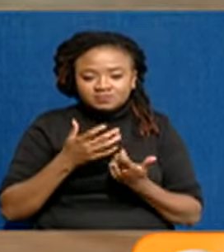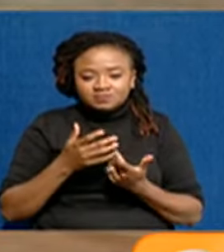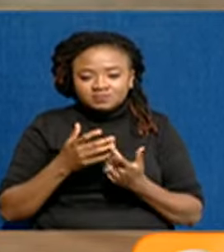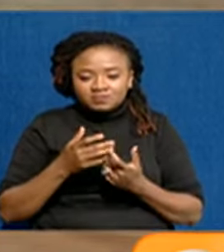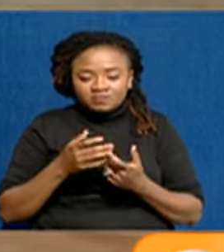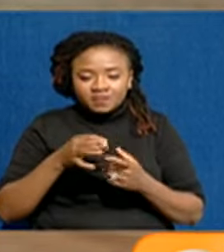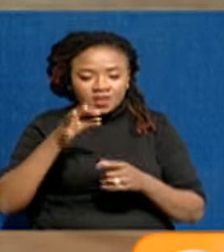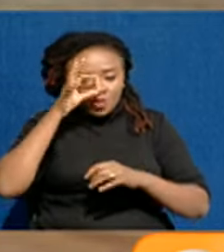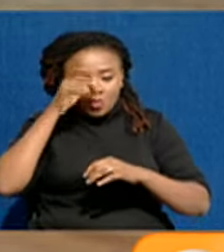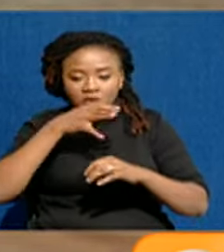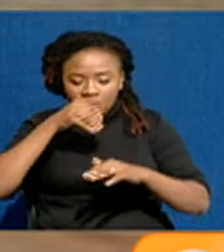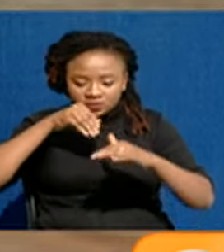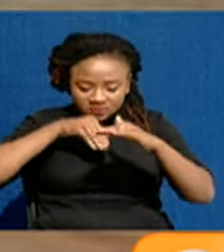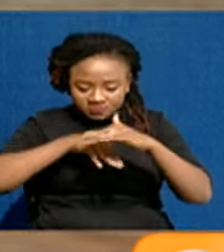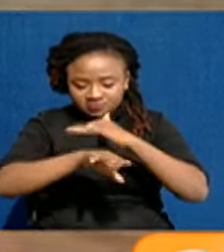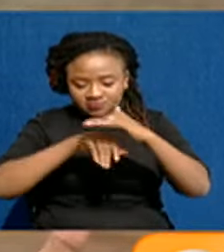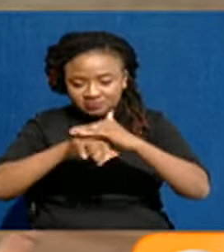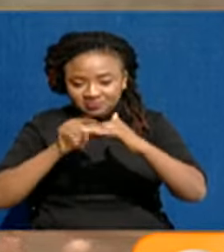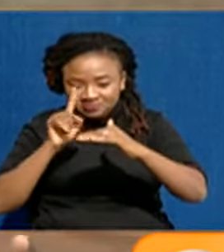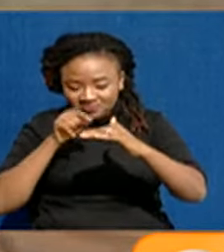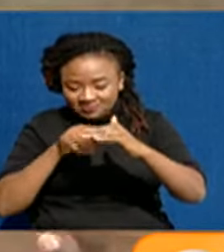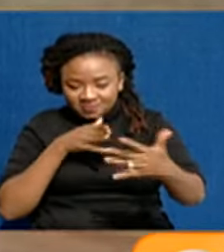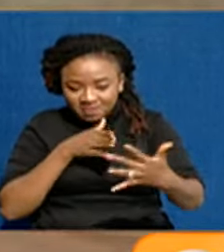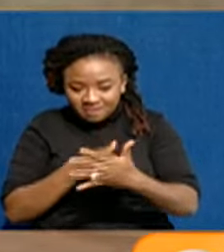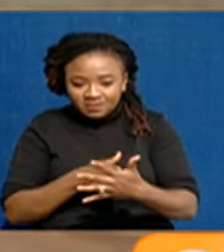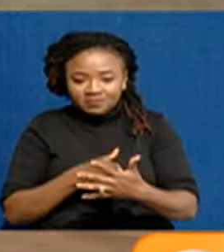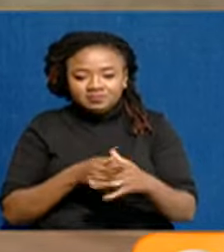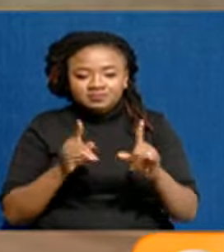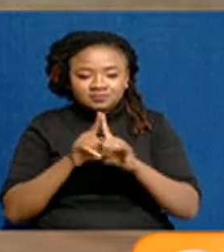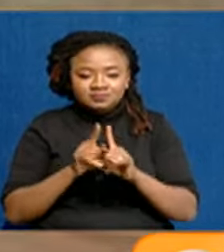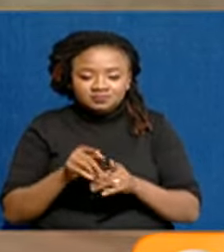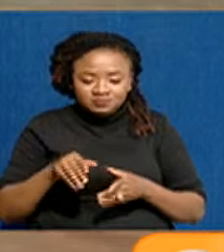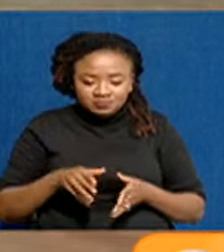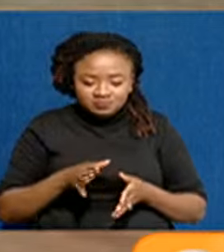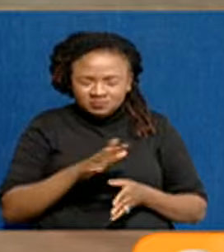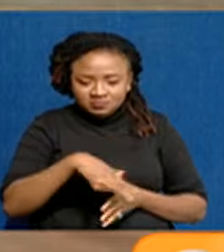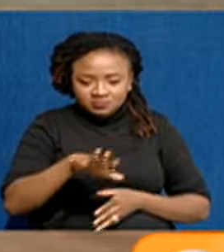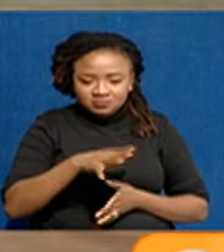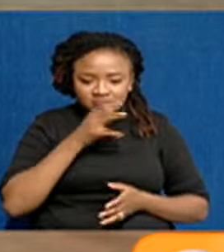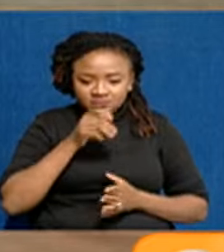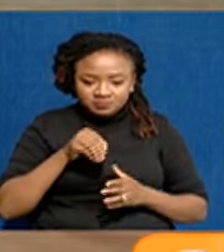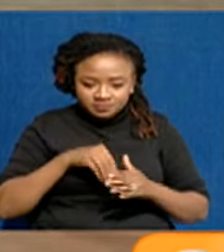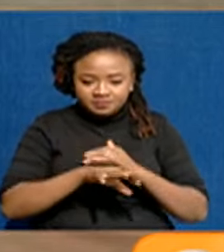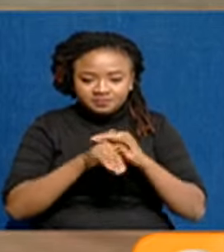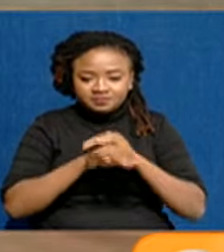clogged or water paths being obstructed, who are doing this?